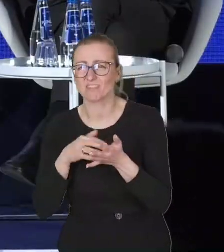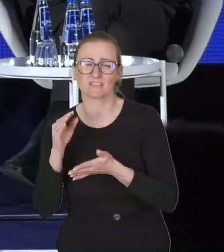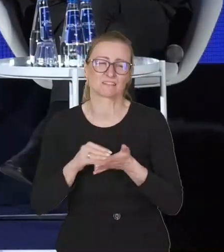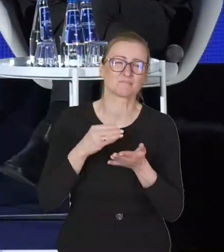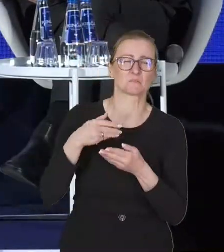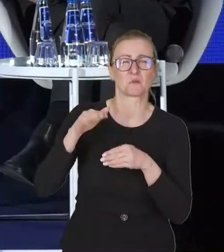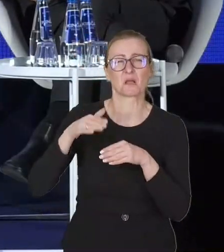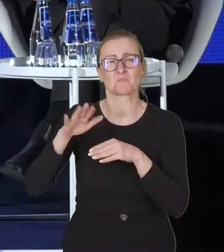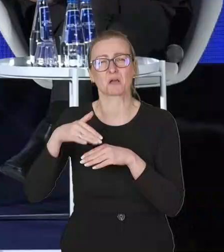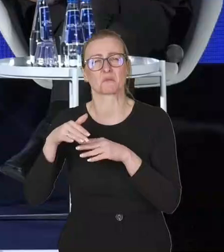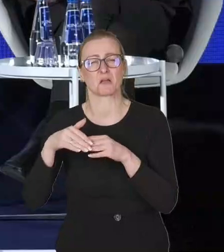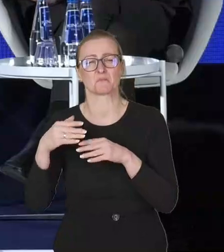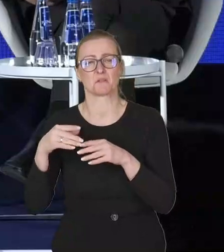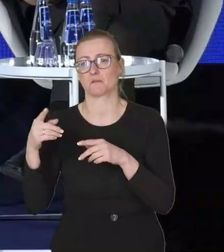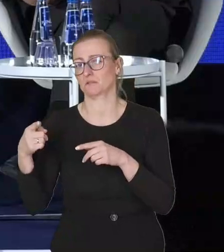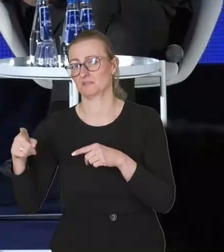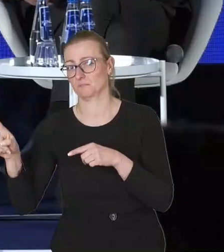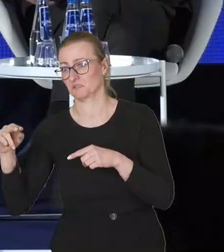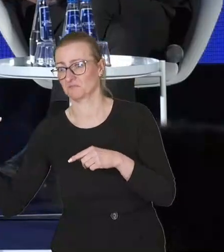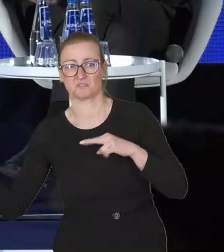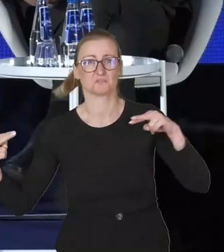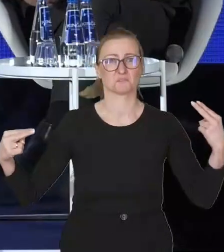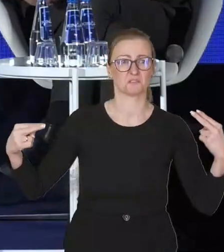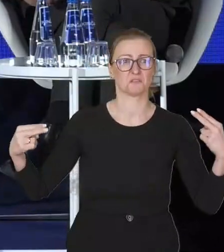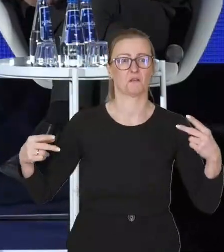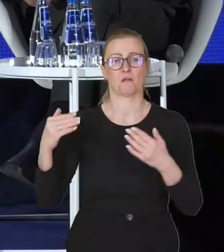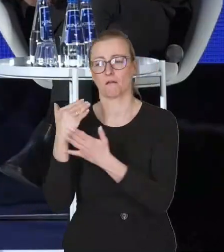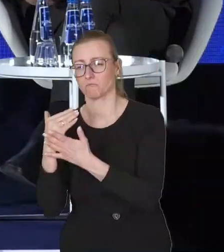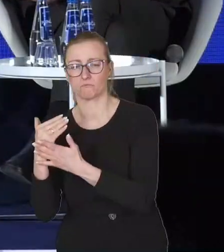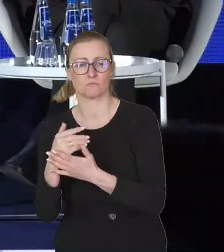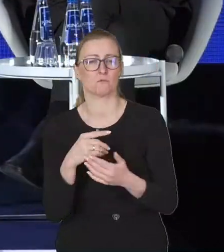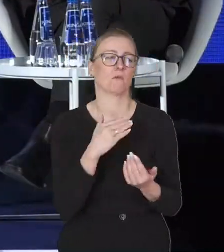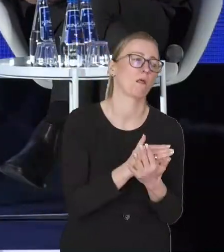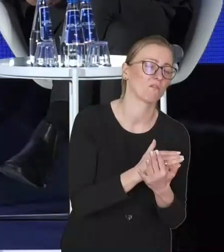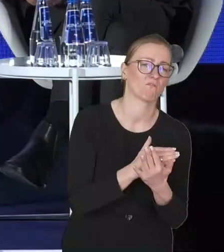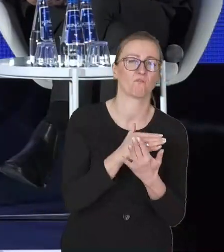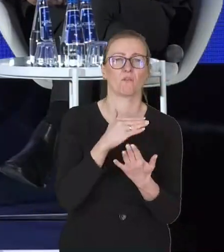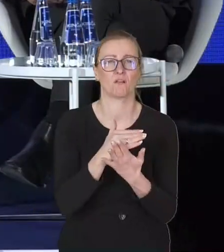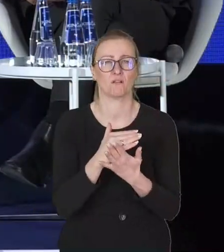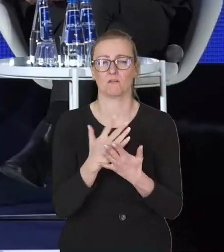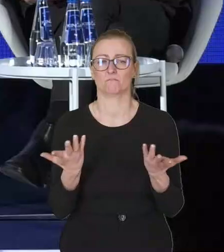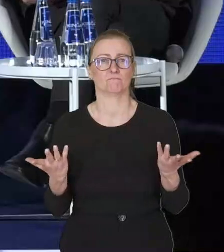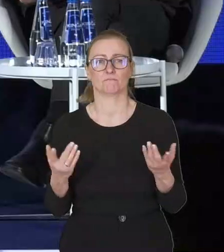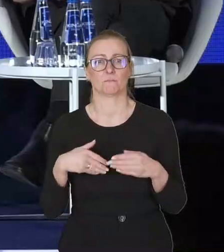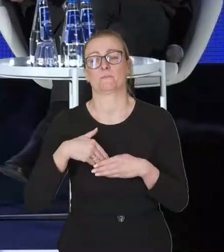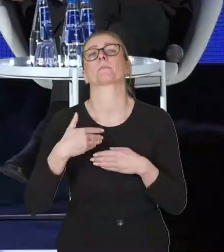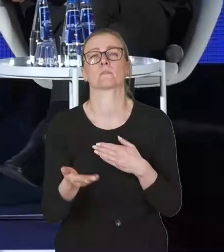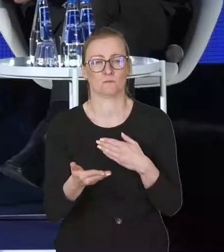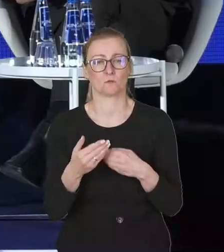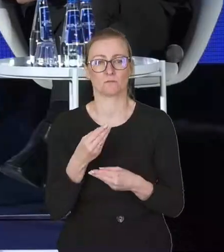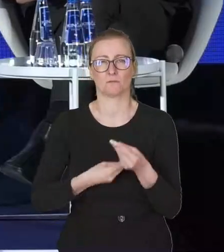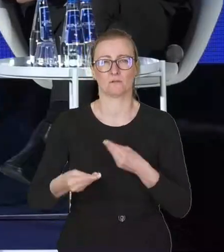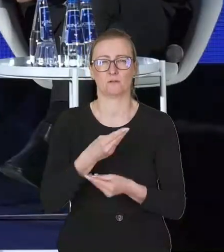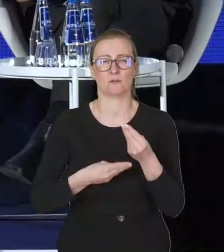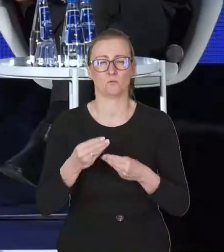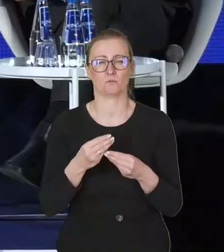single market still require more time, more reflection, more adjustment, more fine-tuning between the 27 countries and so